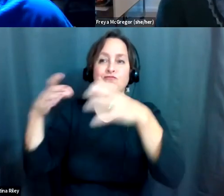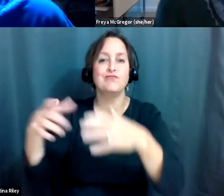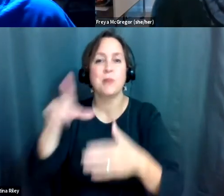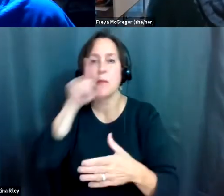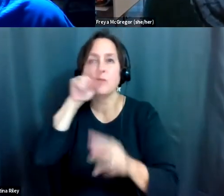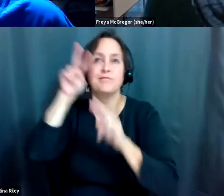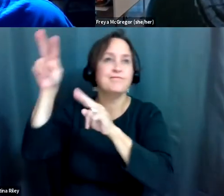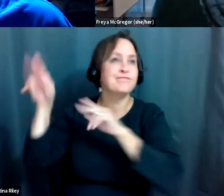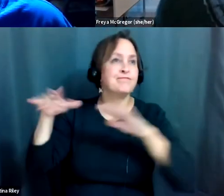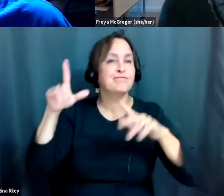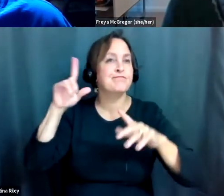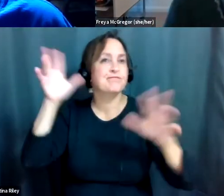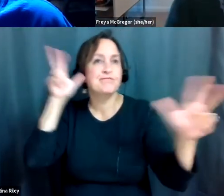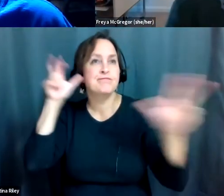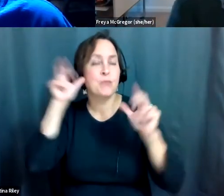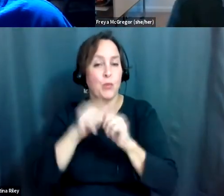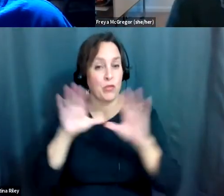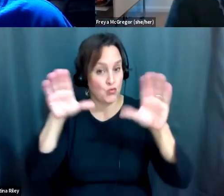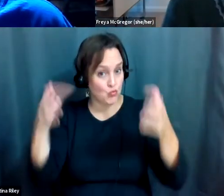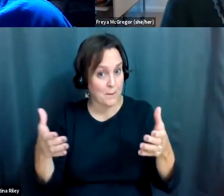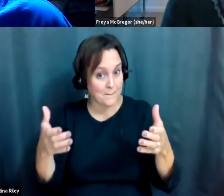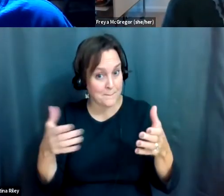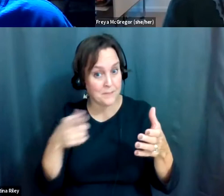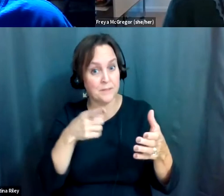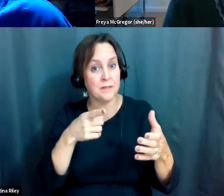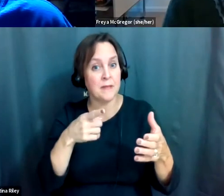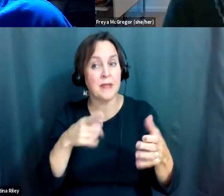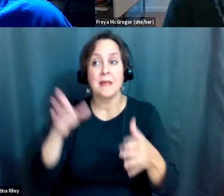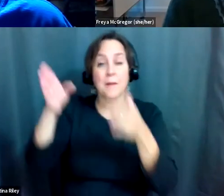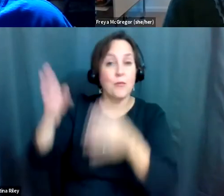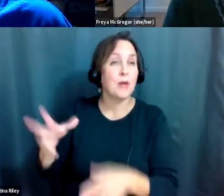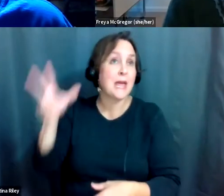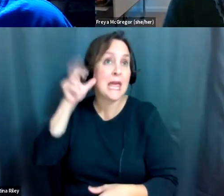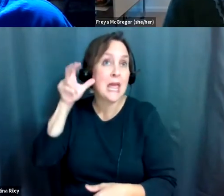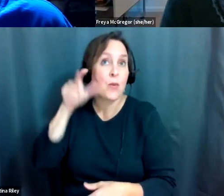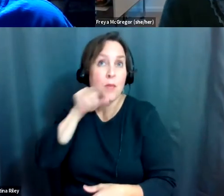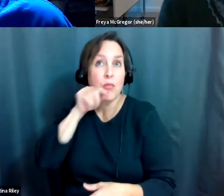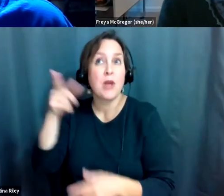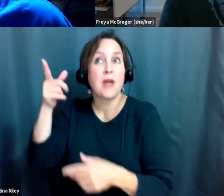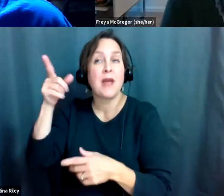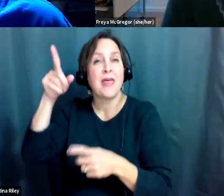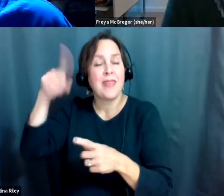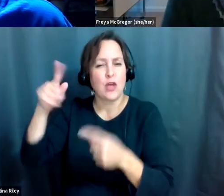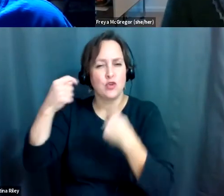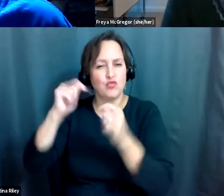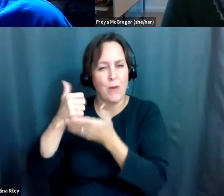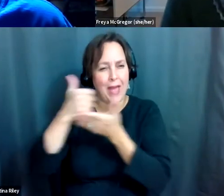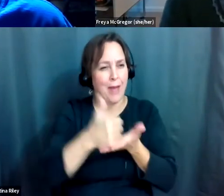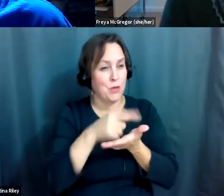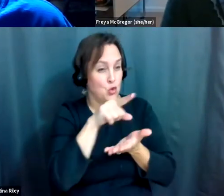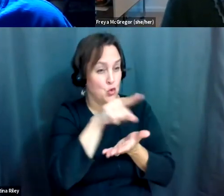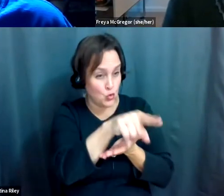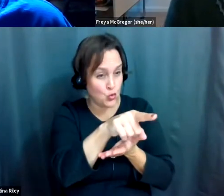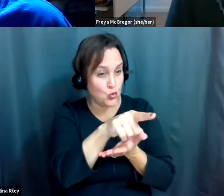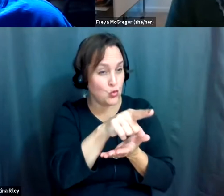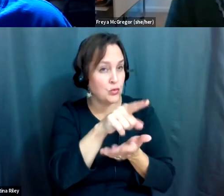just randomly met someone on a trail and they were hearing a bird and they were trying to help you get on it. Um, I know a lot of